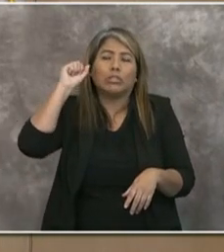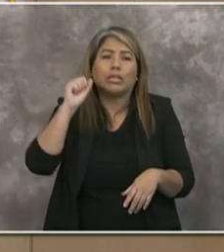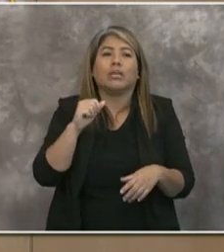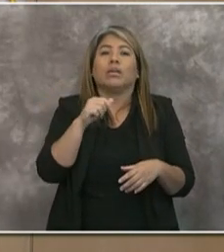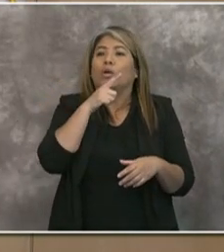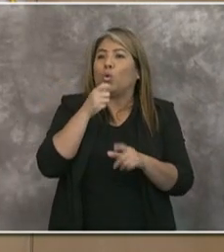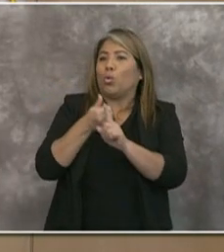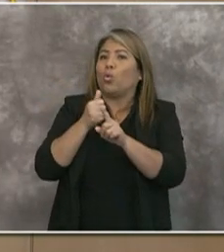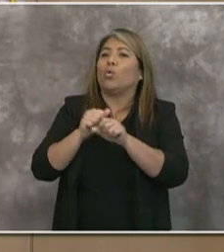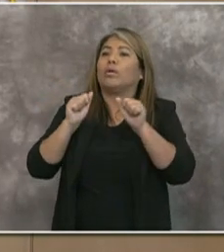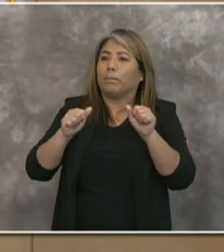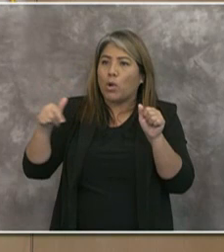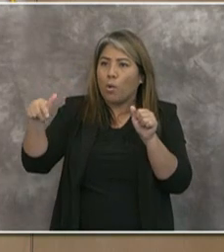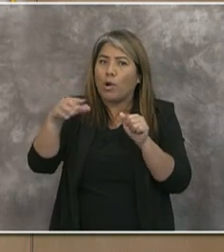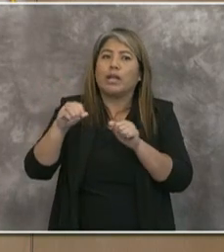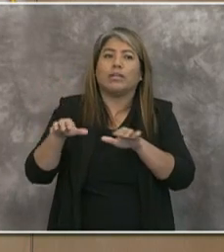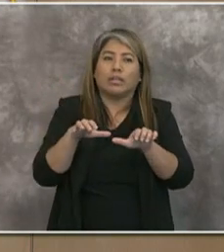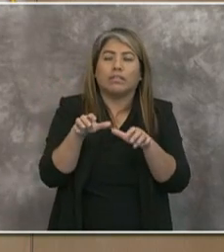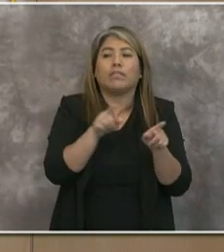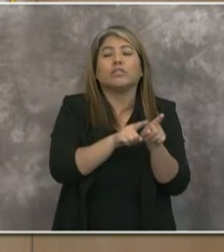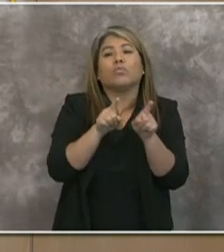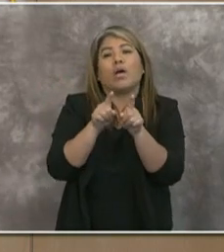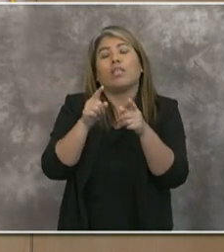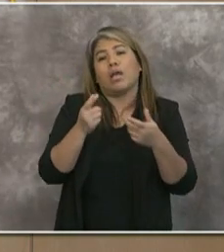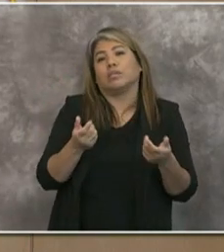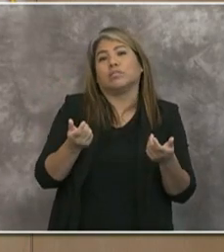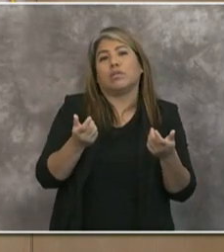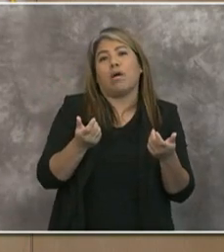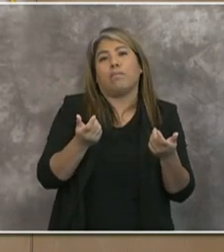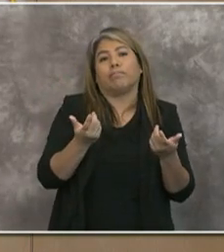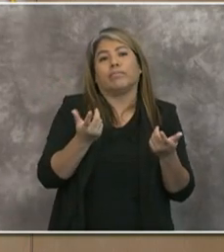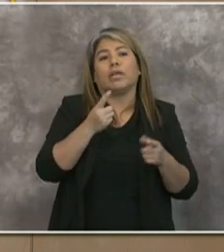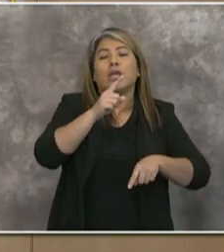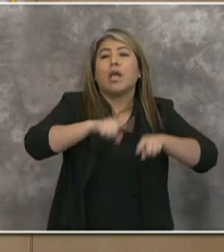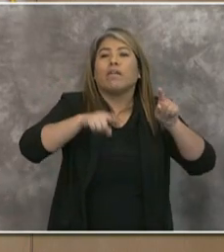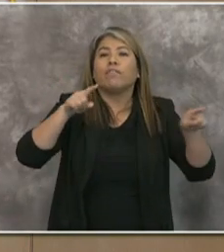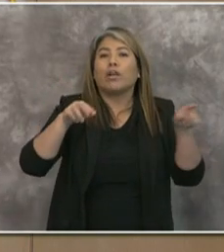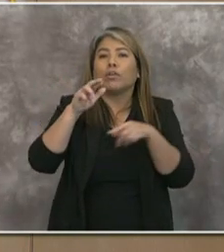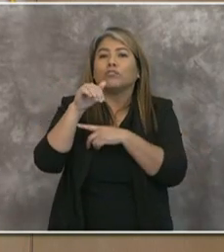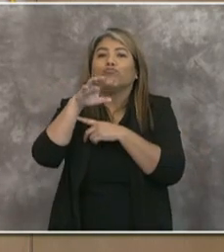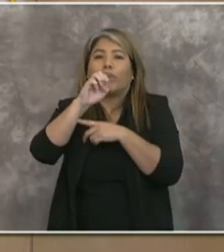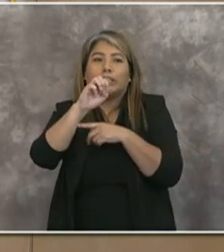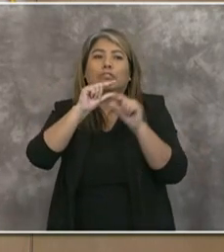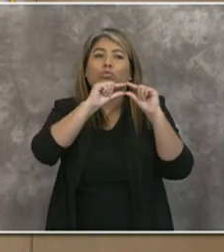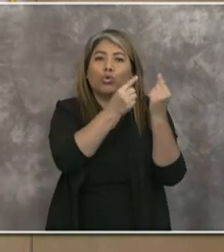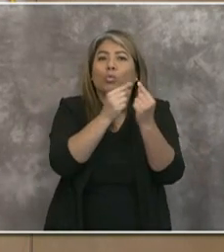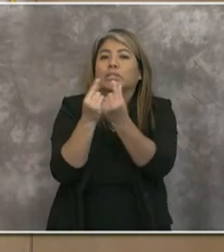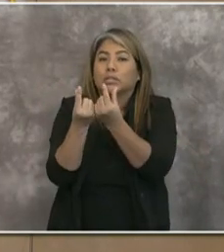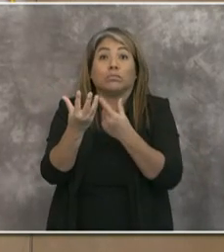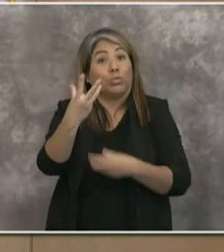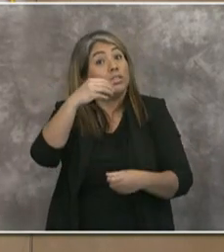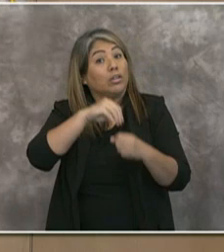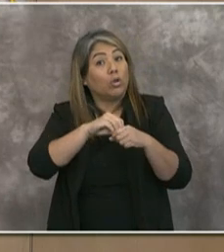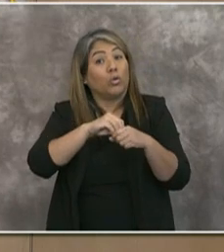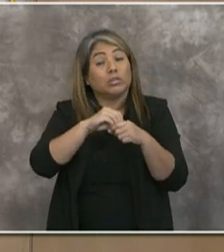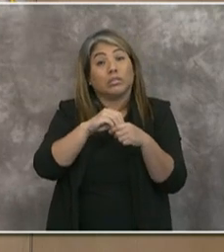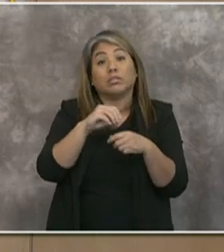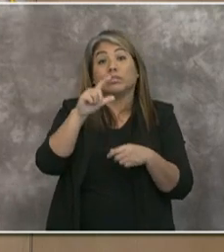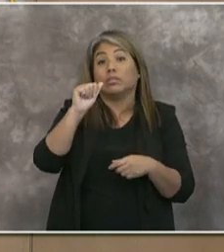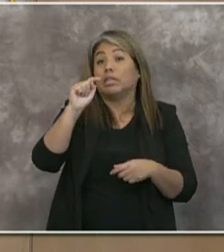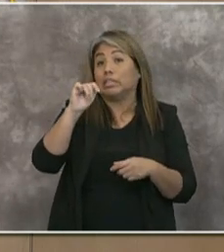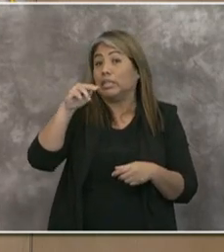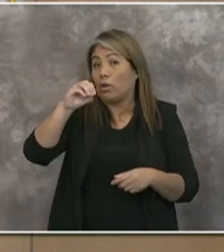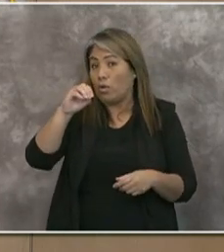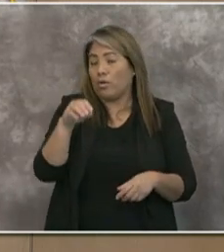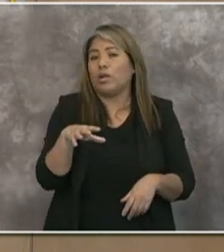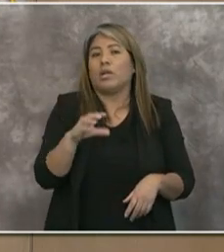mobile and active, as well as various racial groups, which includes Latino.